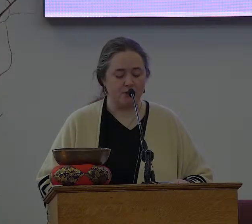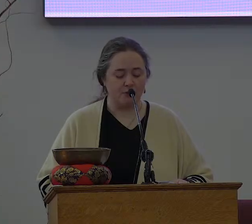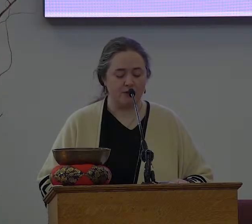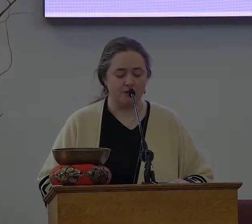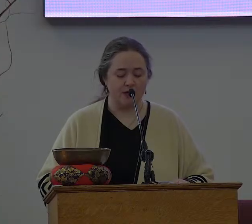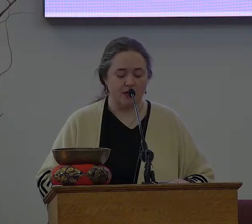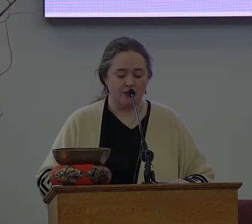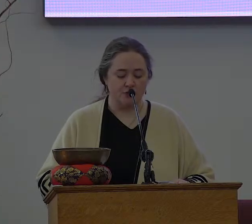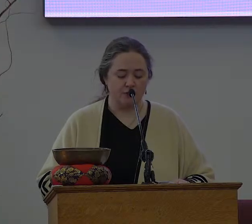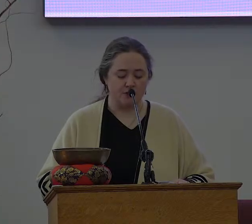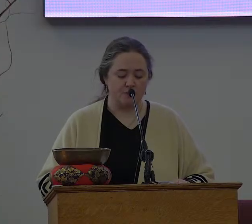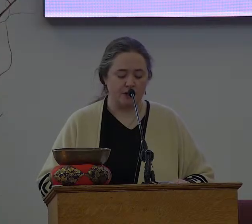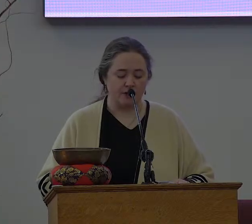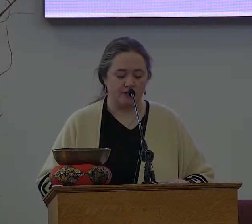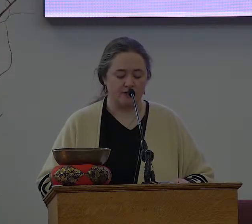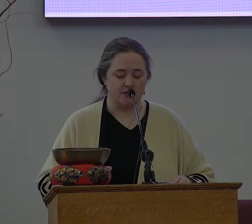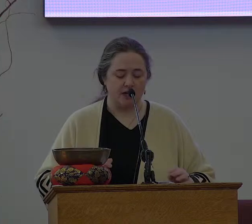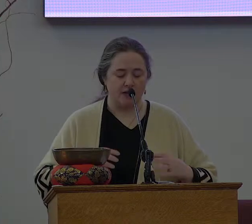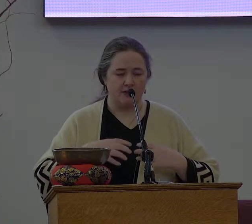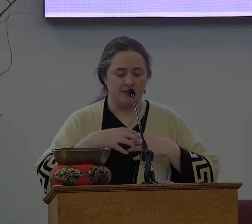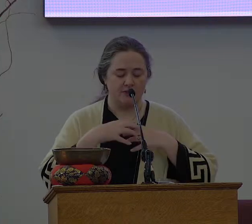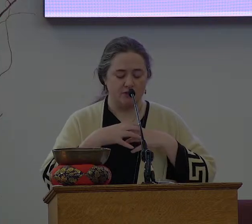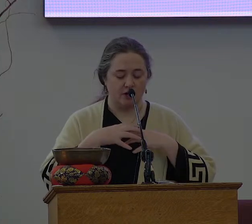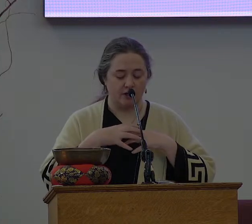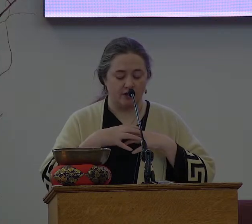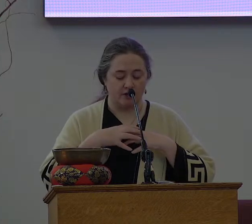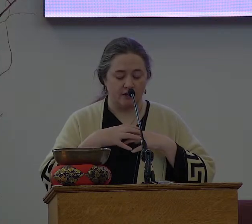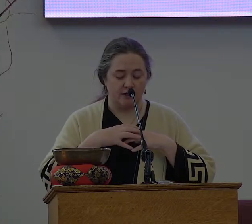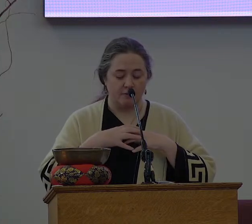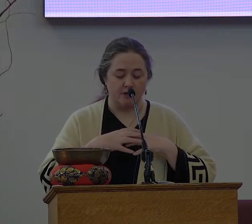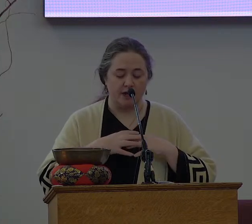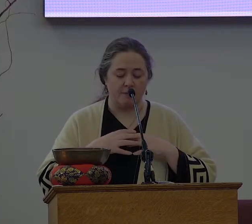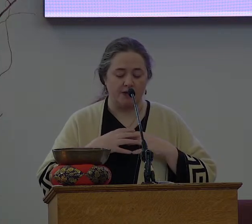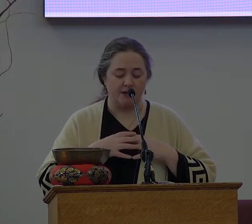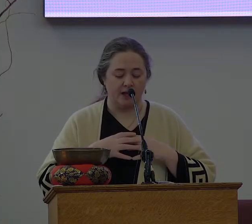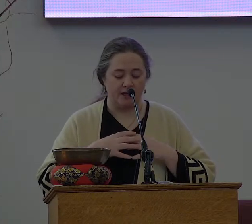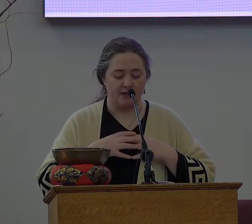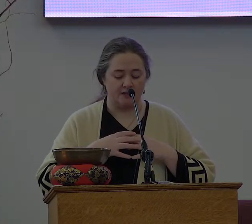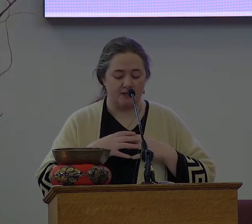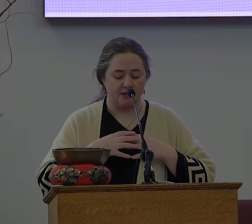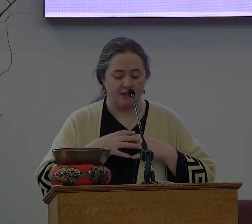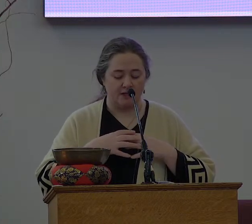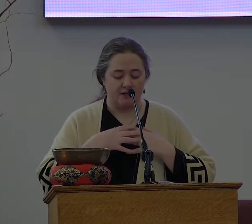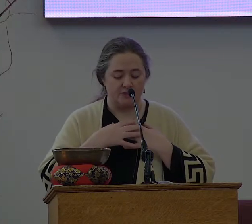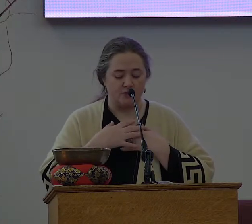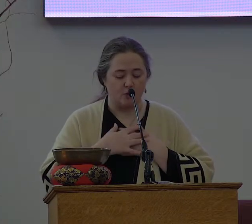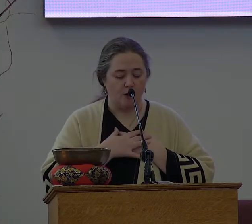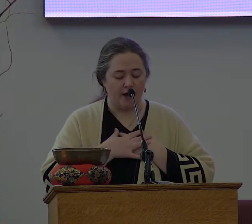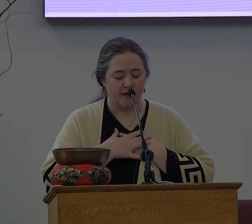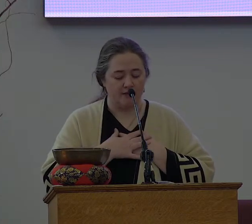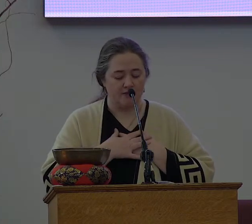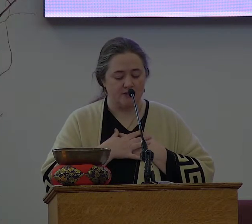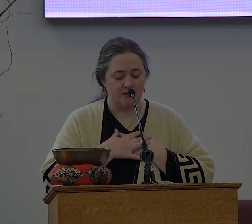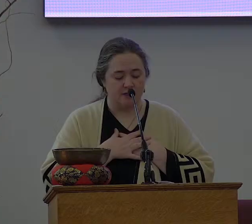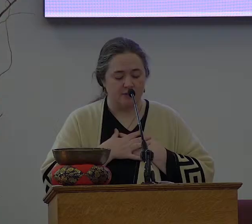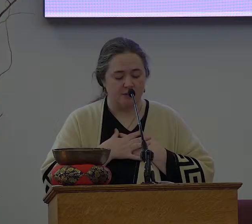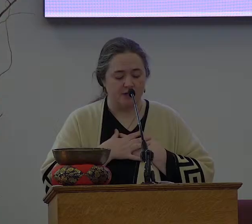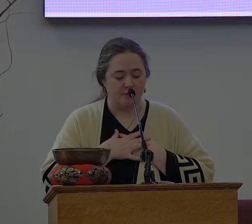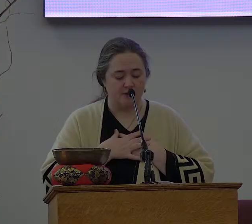Take a moment to experience this dark becoming light, this